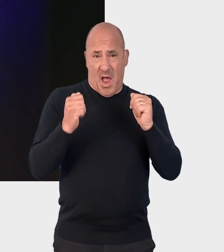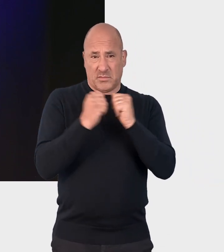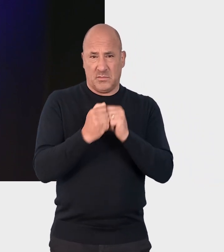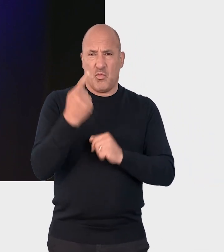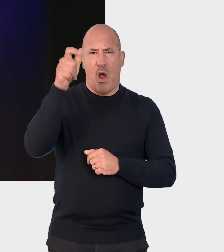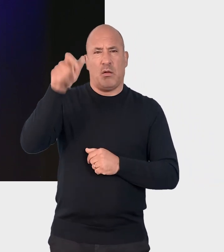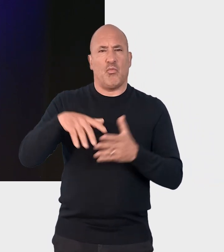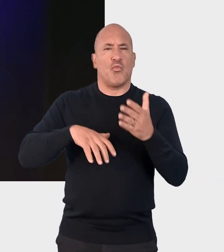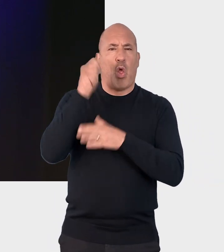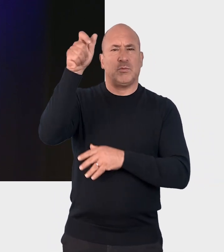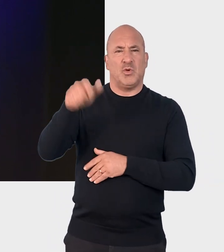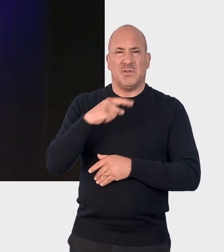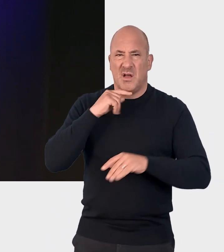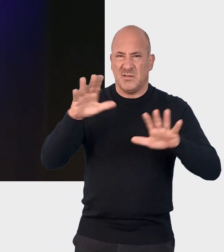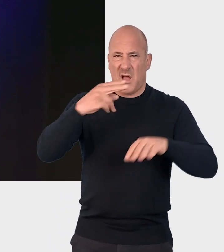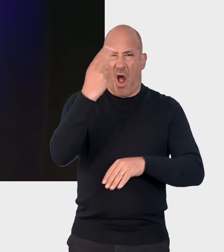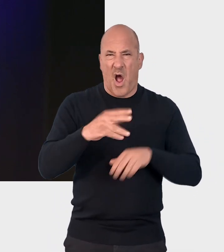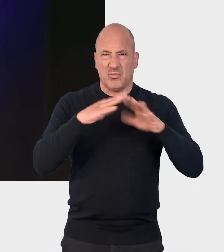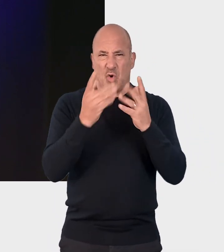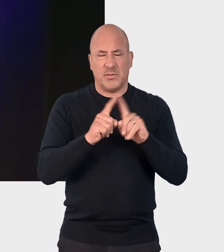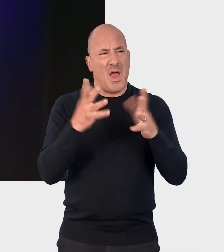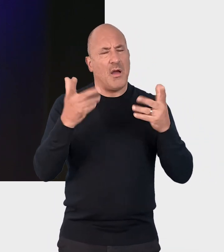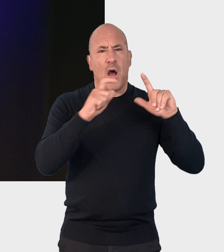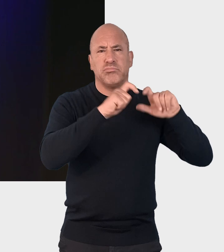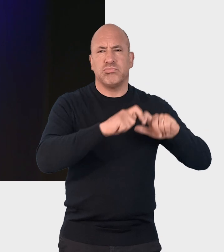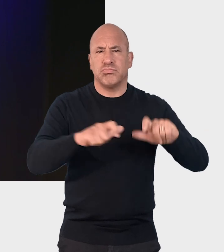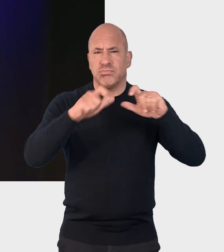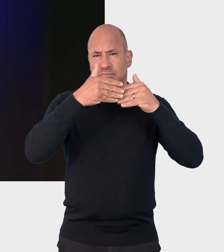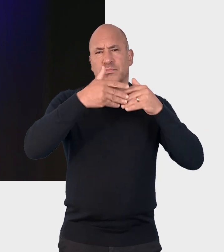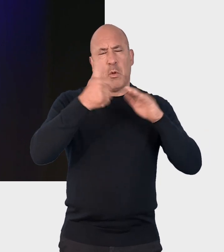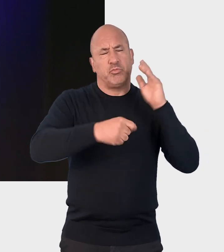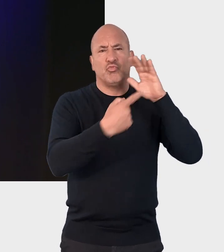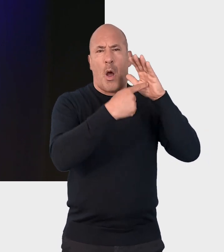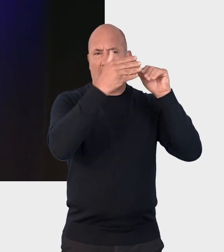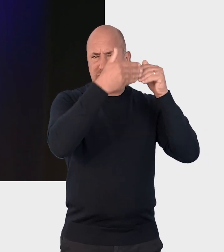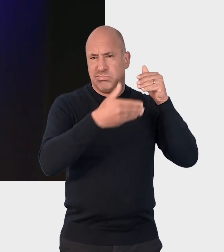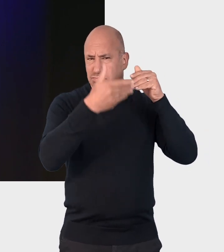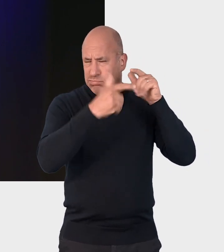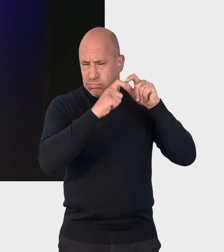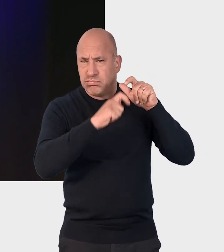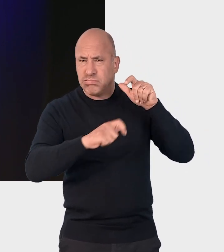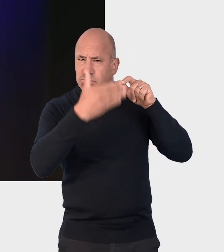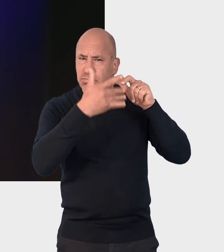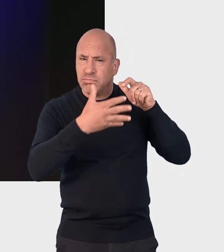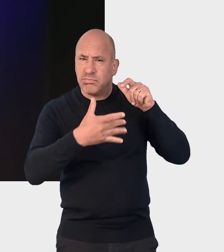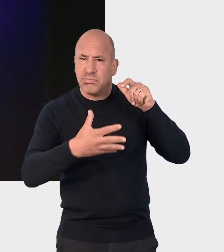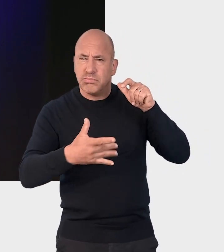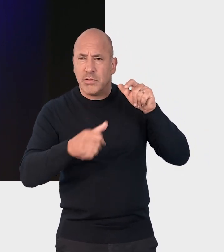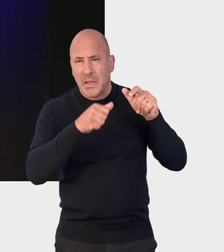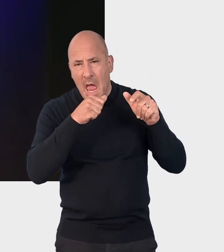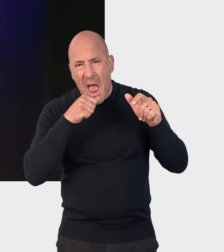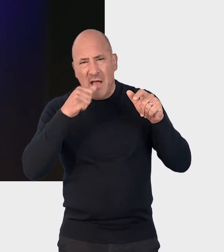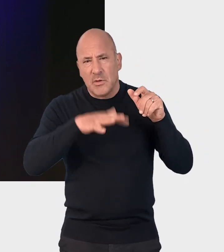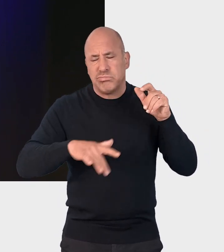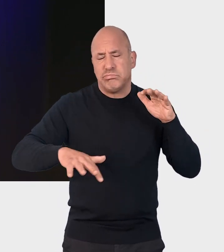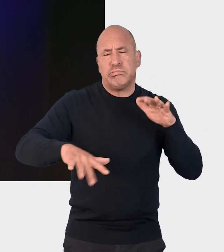places. Just this weekend, one leading cultural figure described the arts world as a continuum that starts at the top and goes all the way